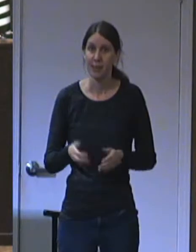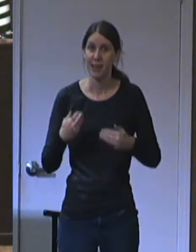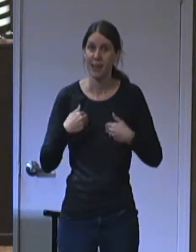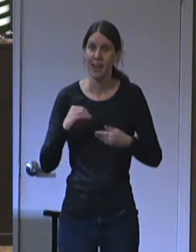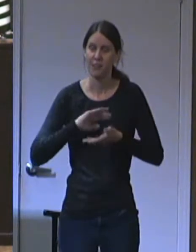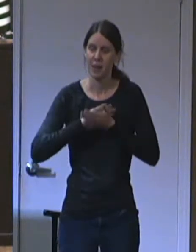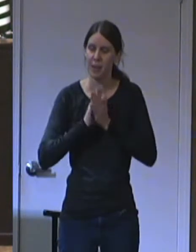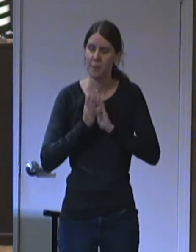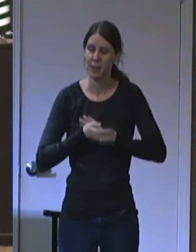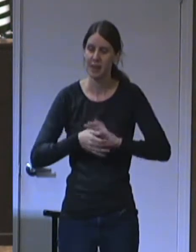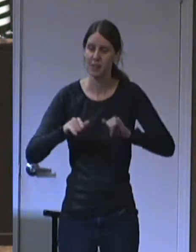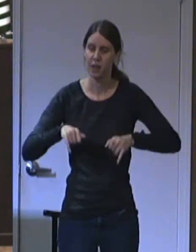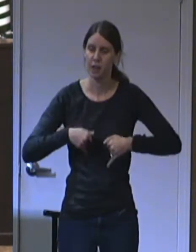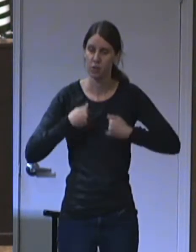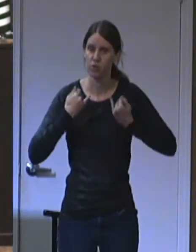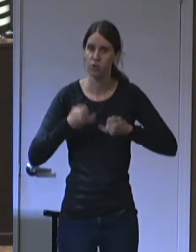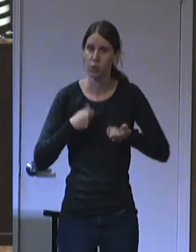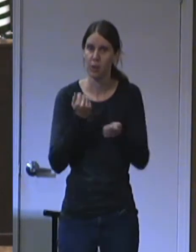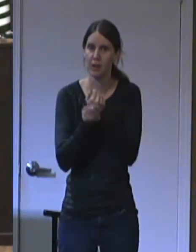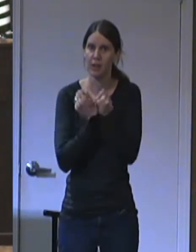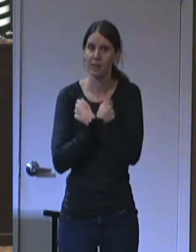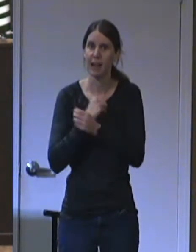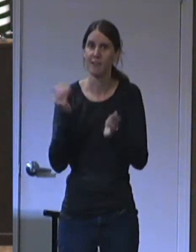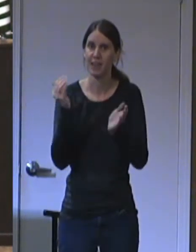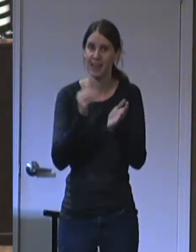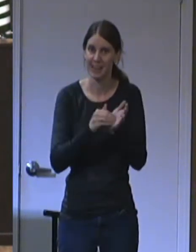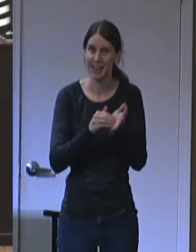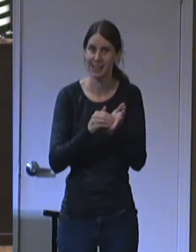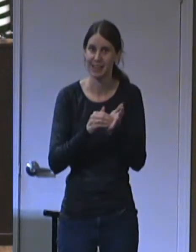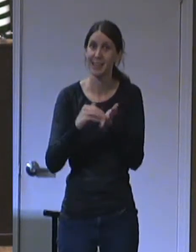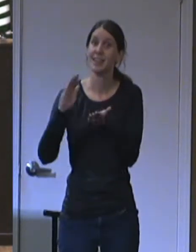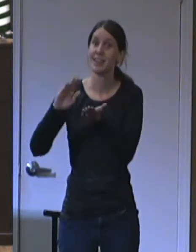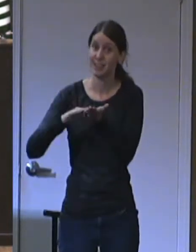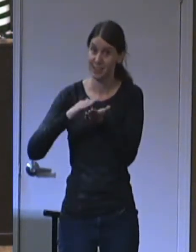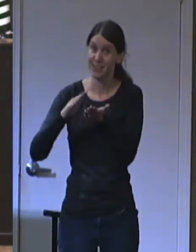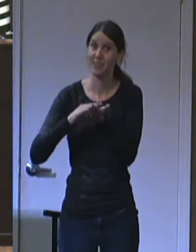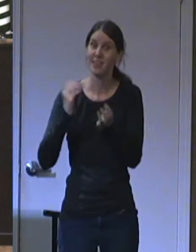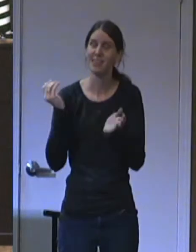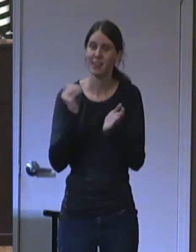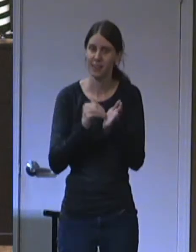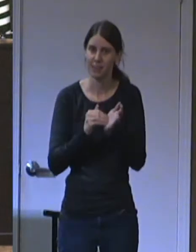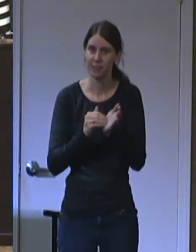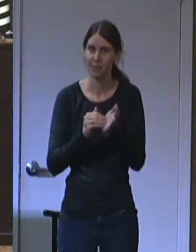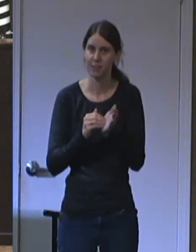peace and joy and love and forgiveness and all those things.